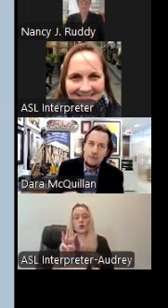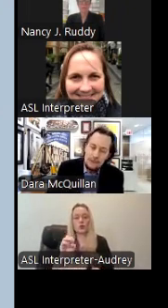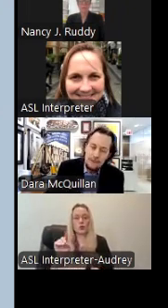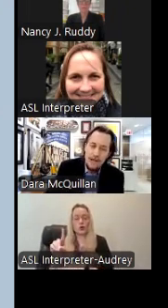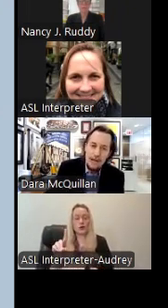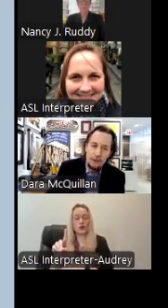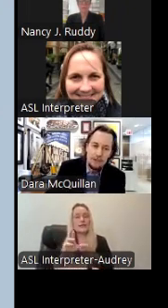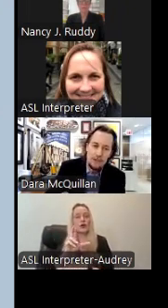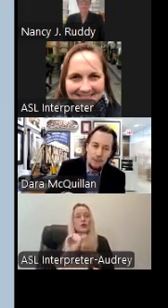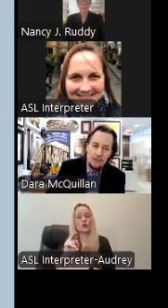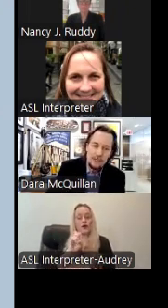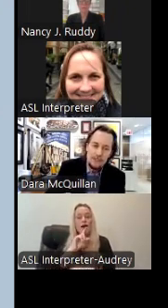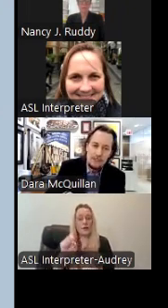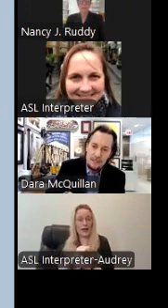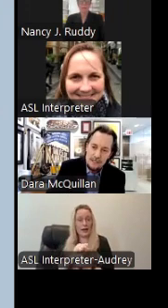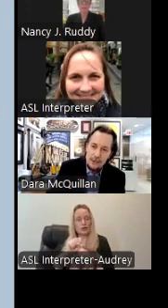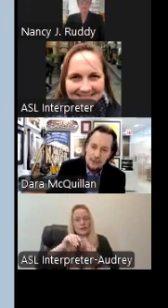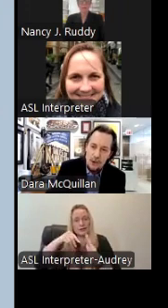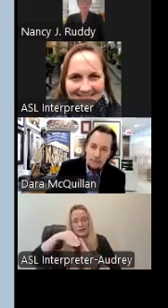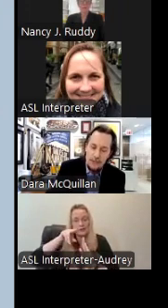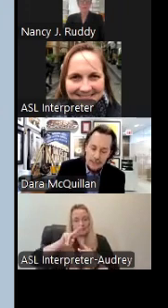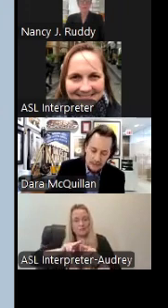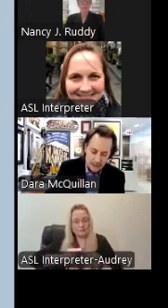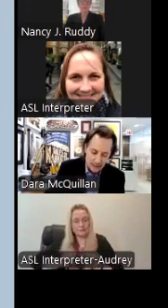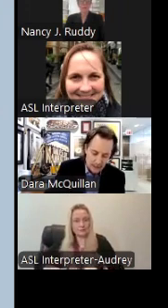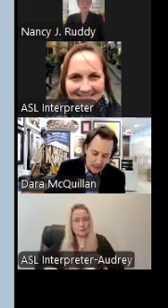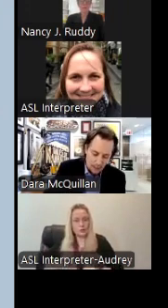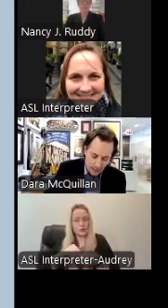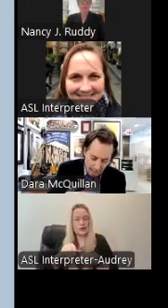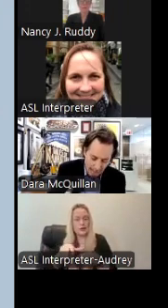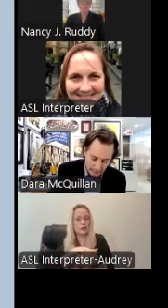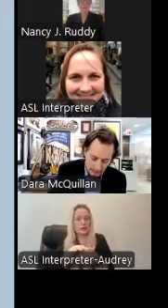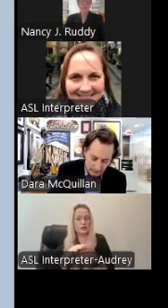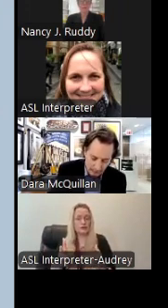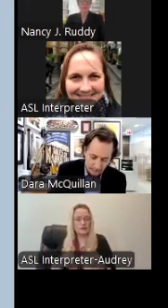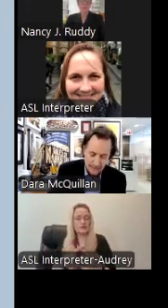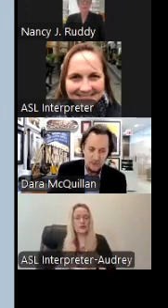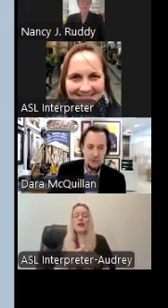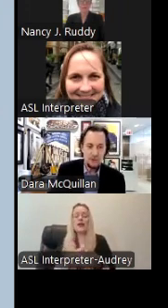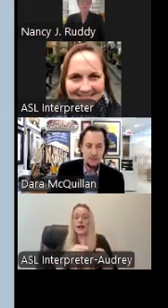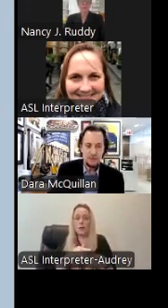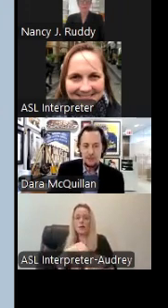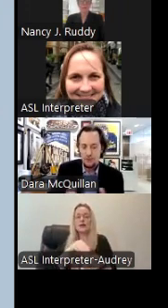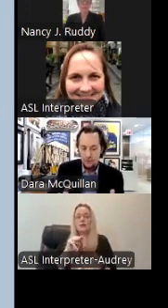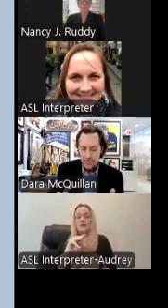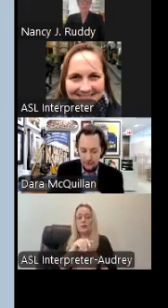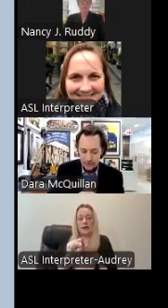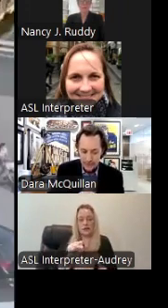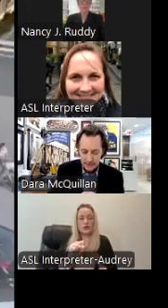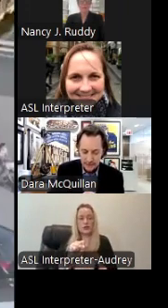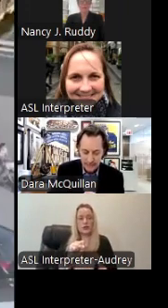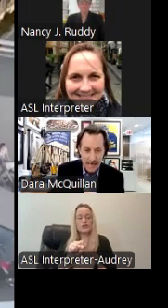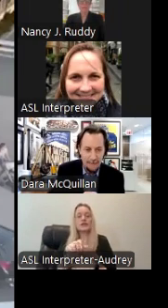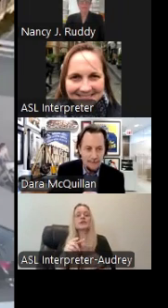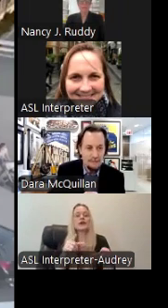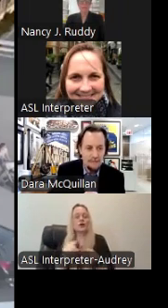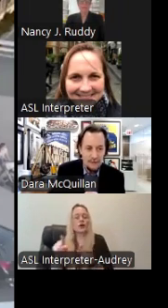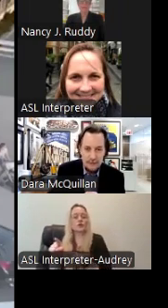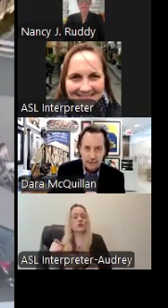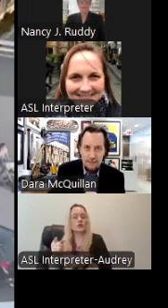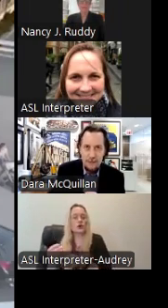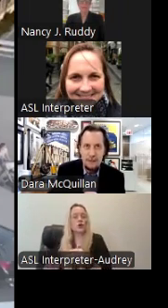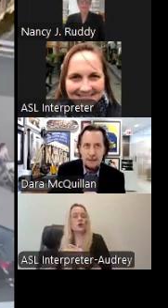declines within the neighborhood in which these casinos operate. It happened in Massachusetts, and to a greater extent, it happened